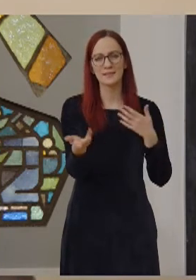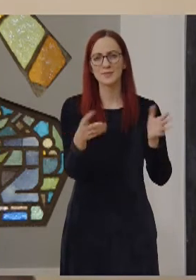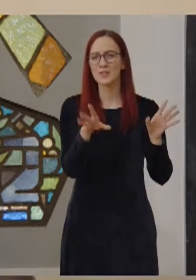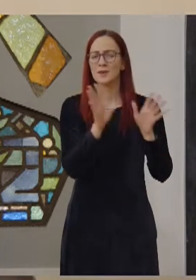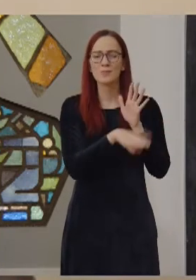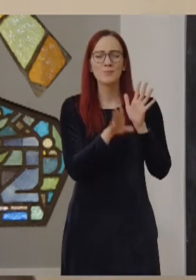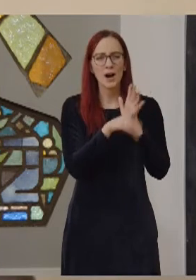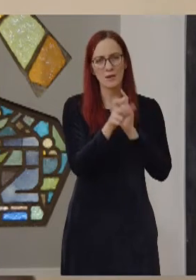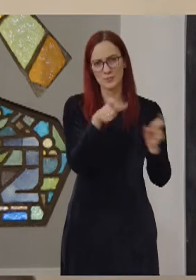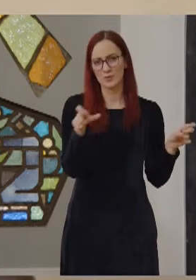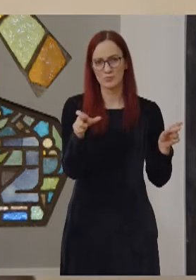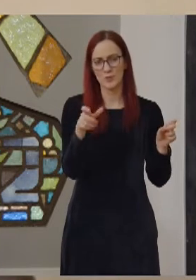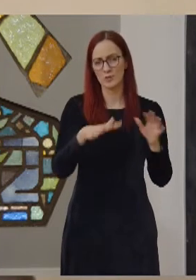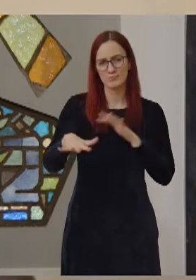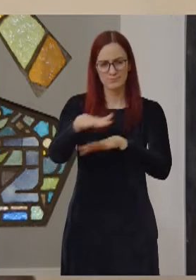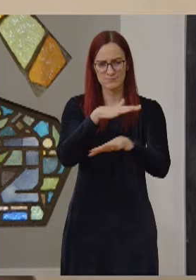Such attitudes